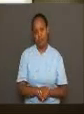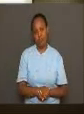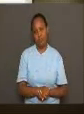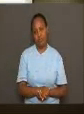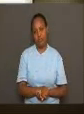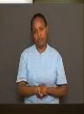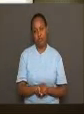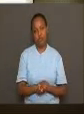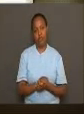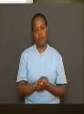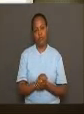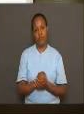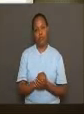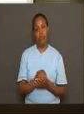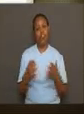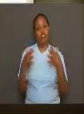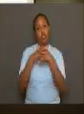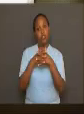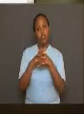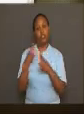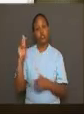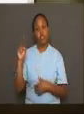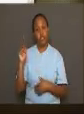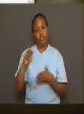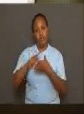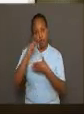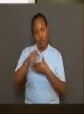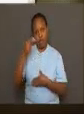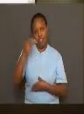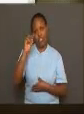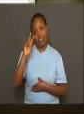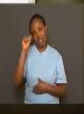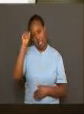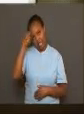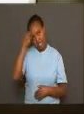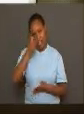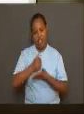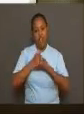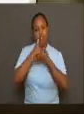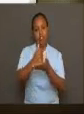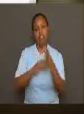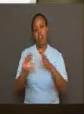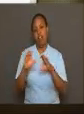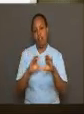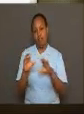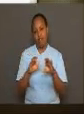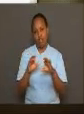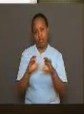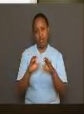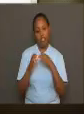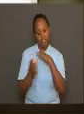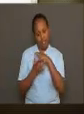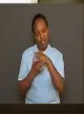The Joint United Nations Program on HIV/AIDS assists countries with technical